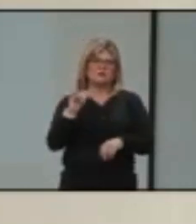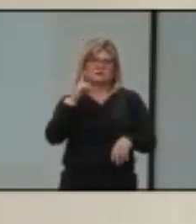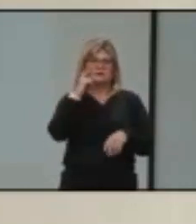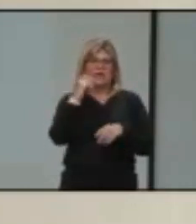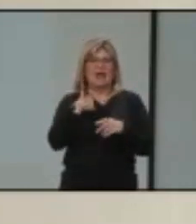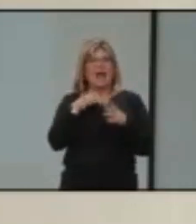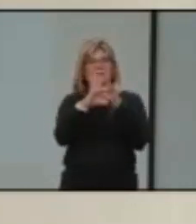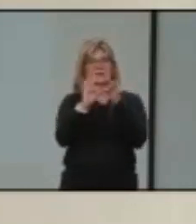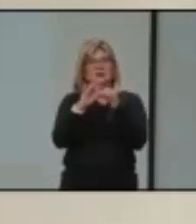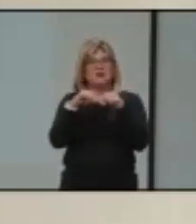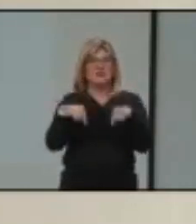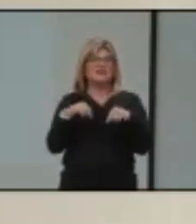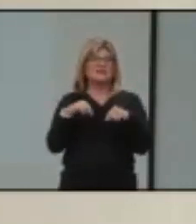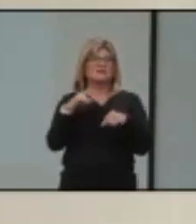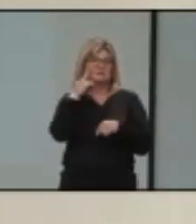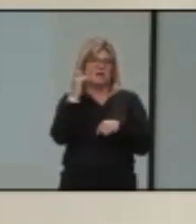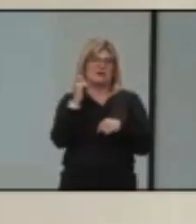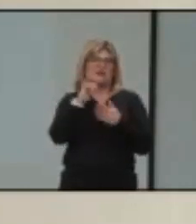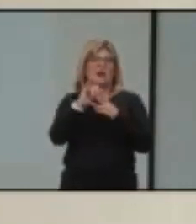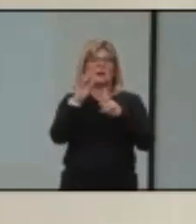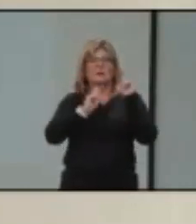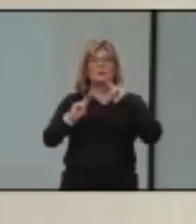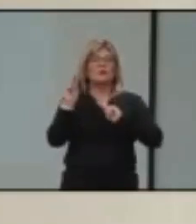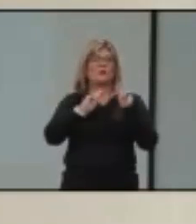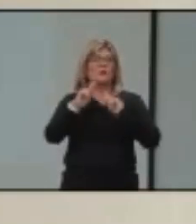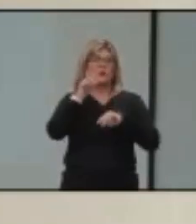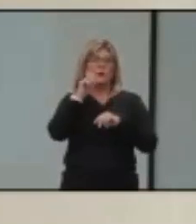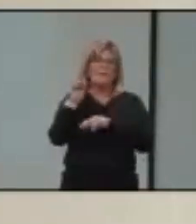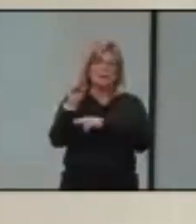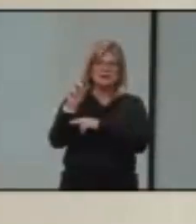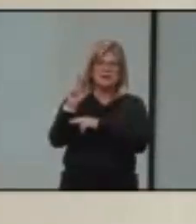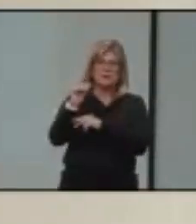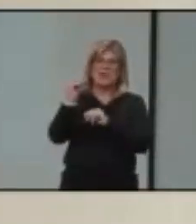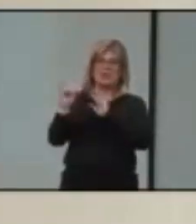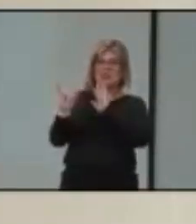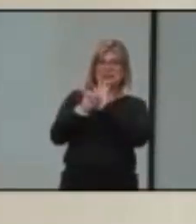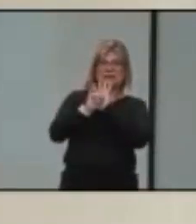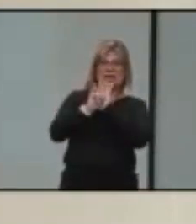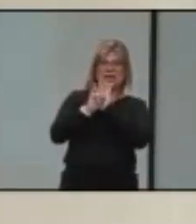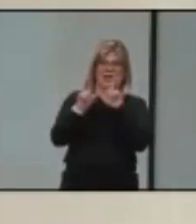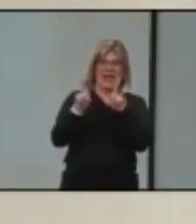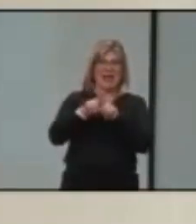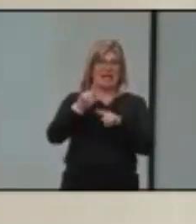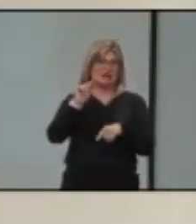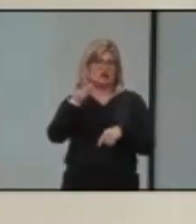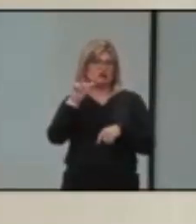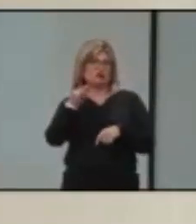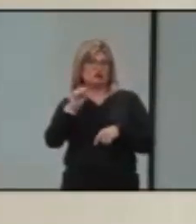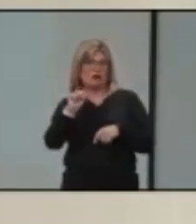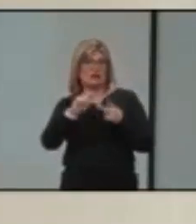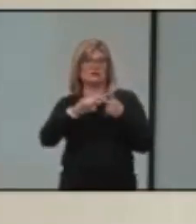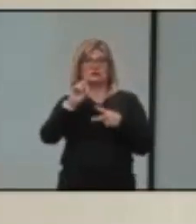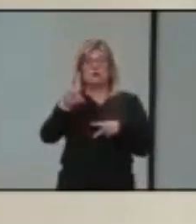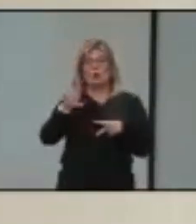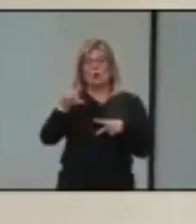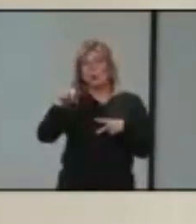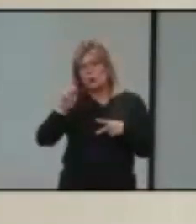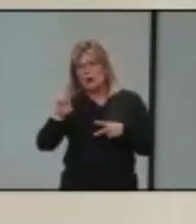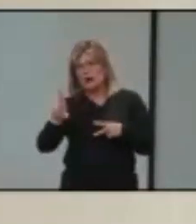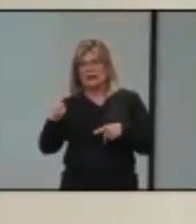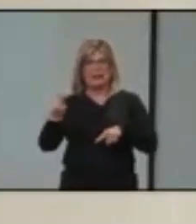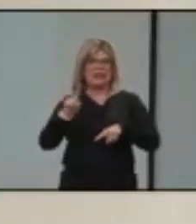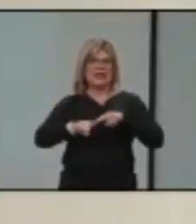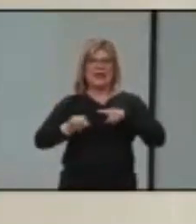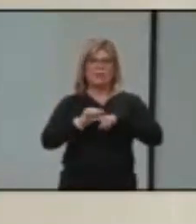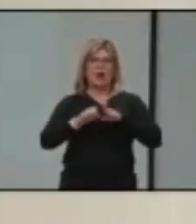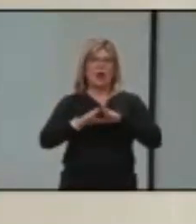all that to say that folks who are Muslim and identify as queer or trans, they can't practice their religion the